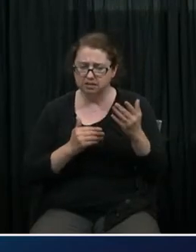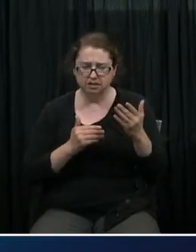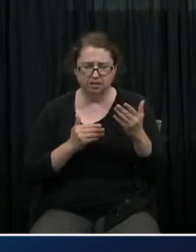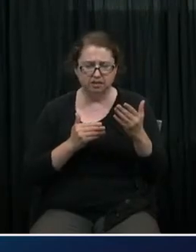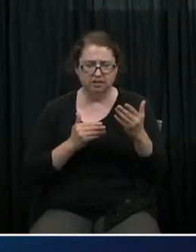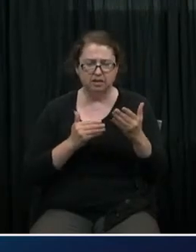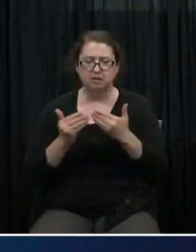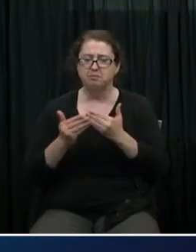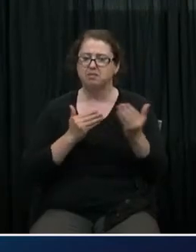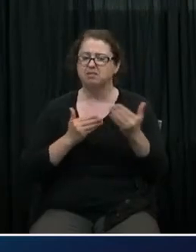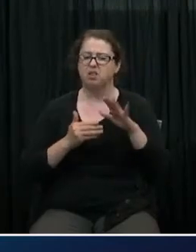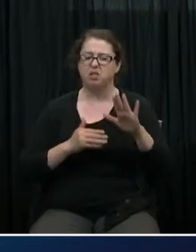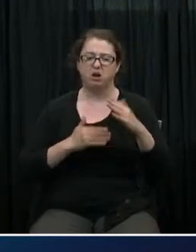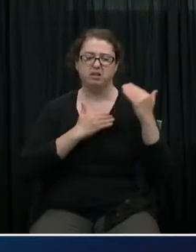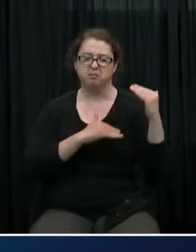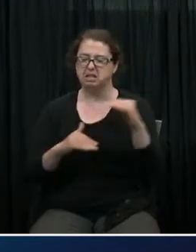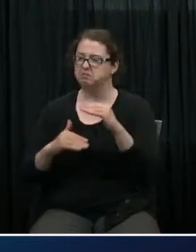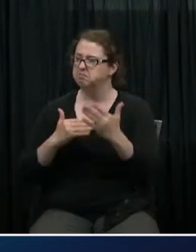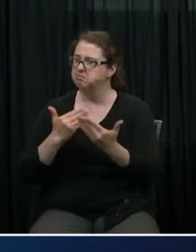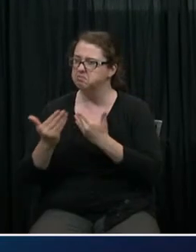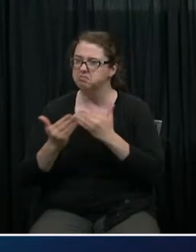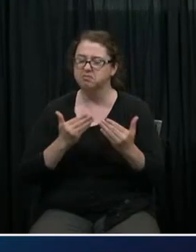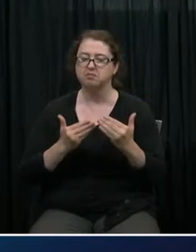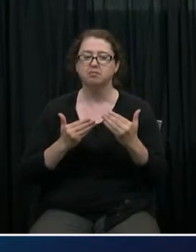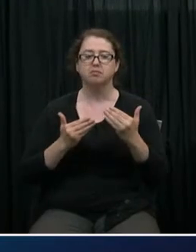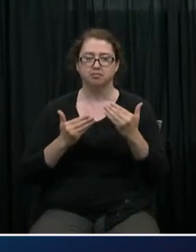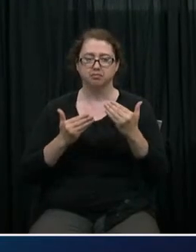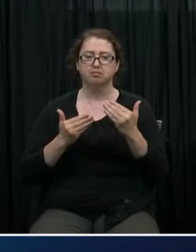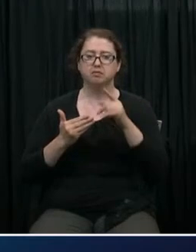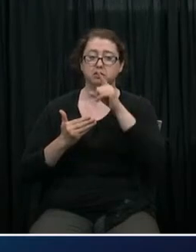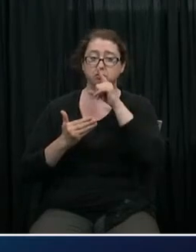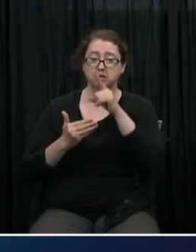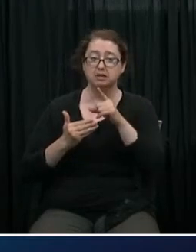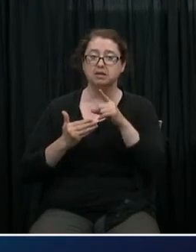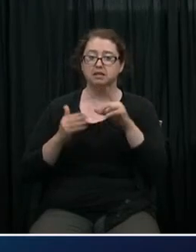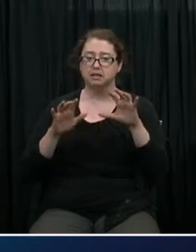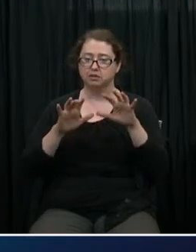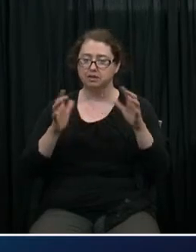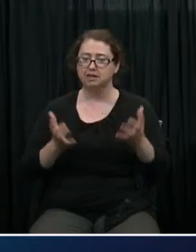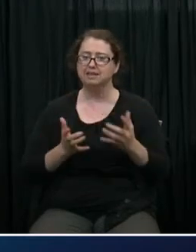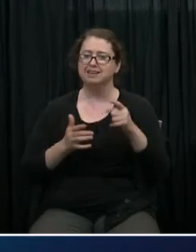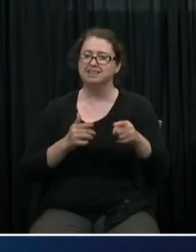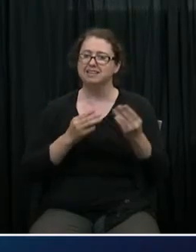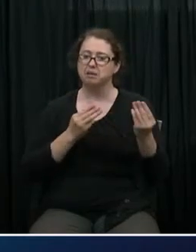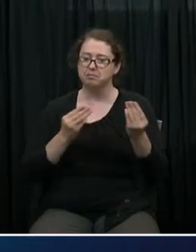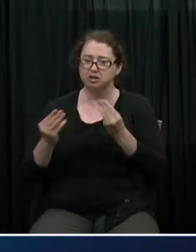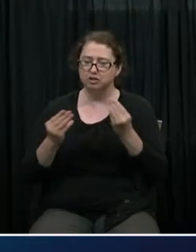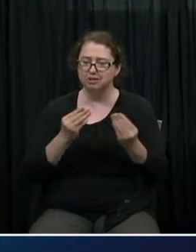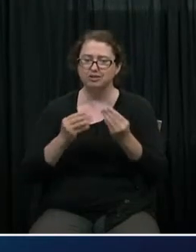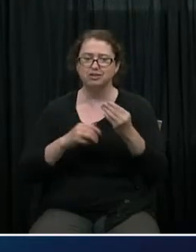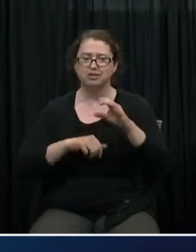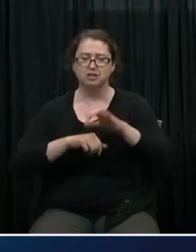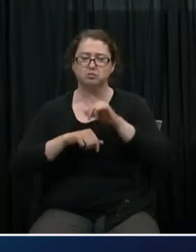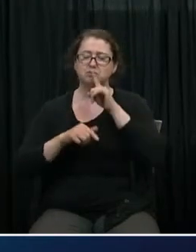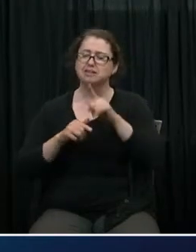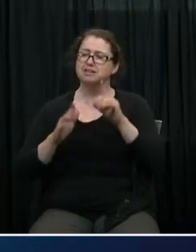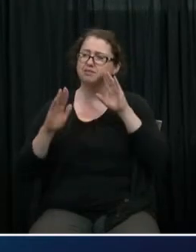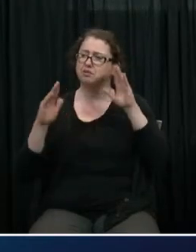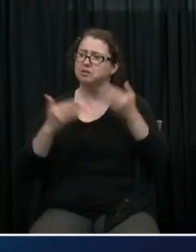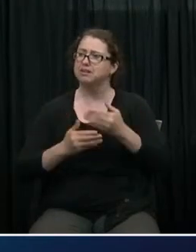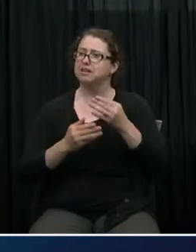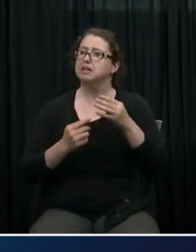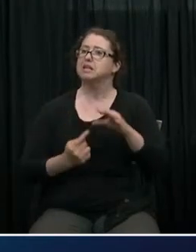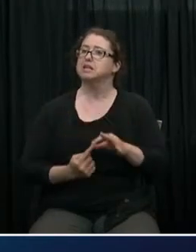may have. So this global initiative encompasses a ministry for those with special need and the